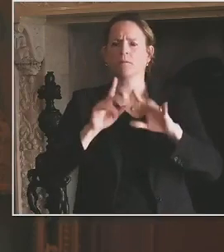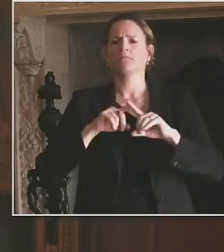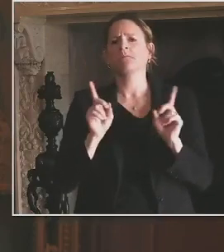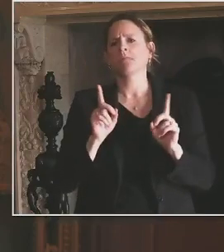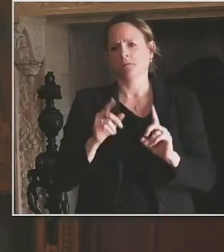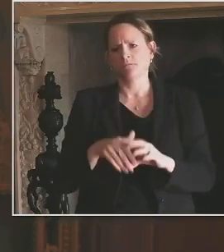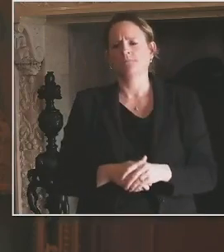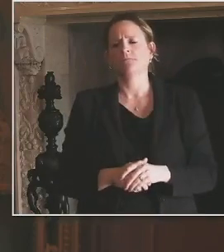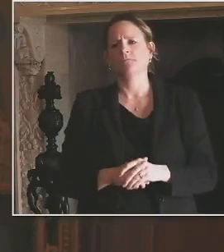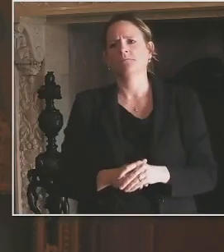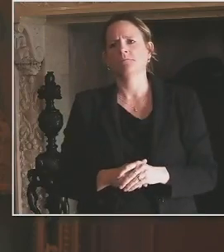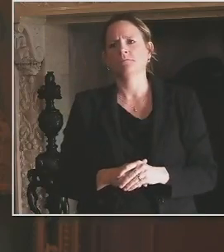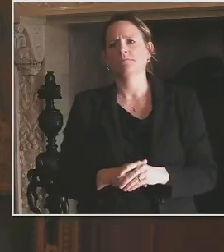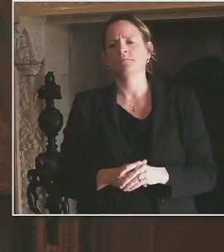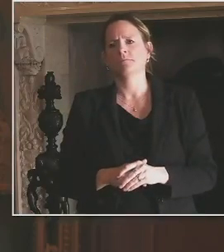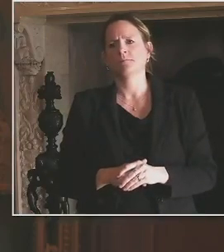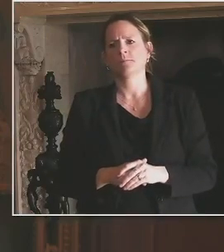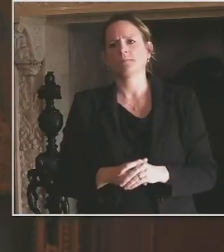that